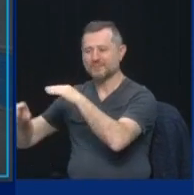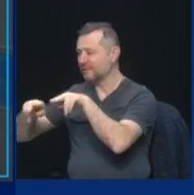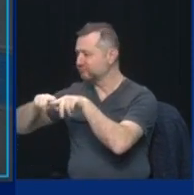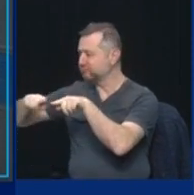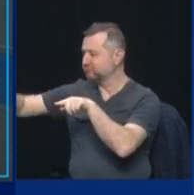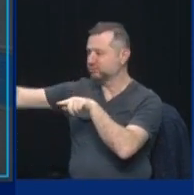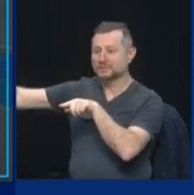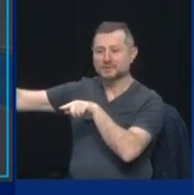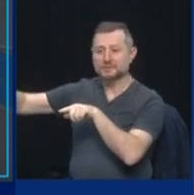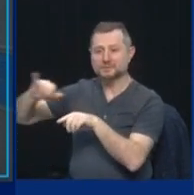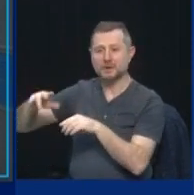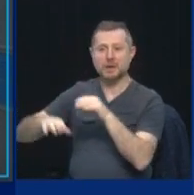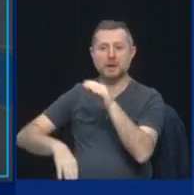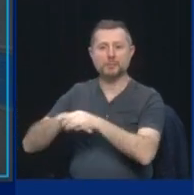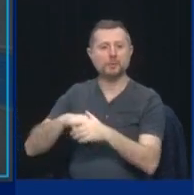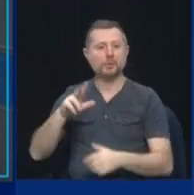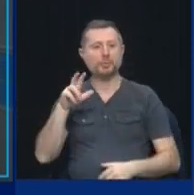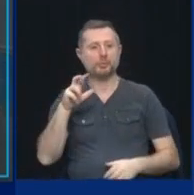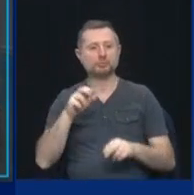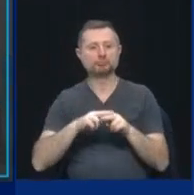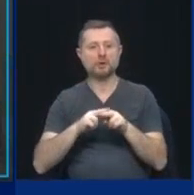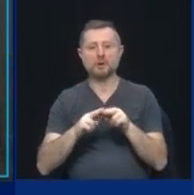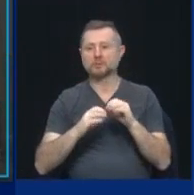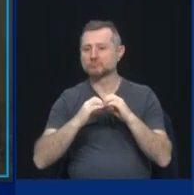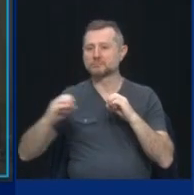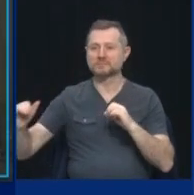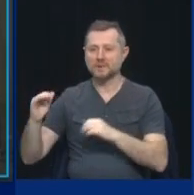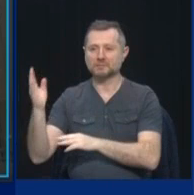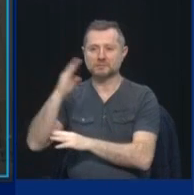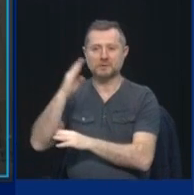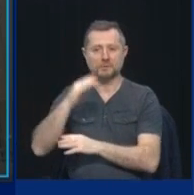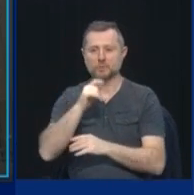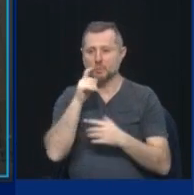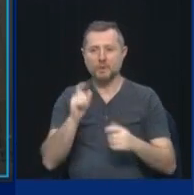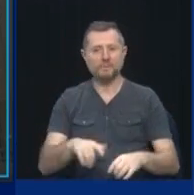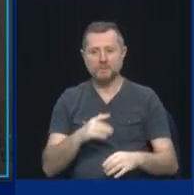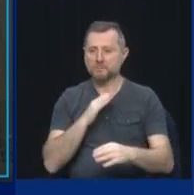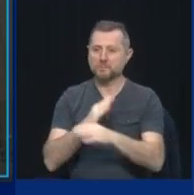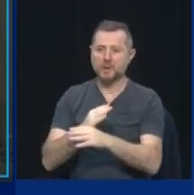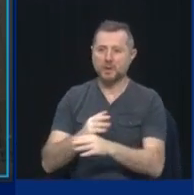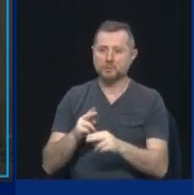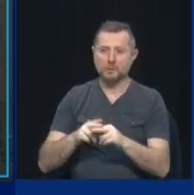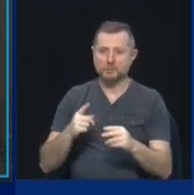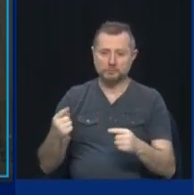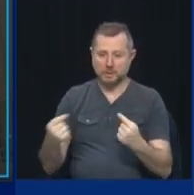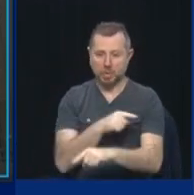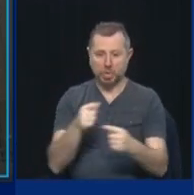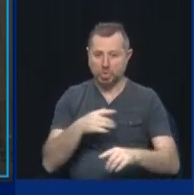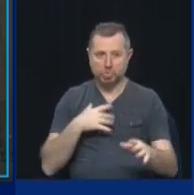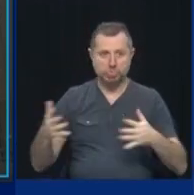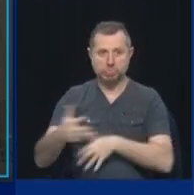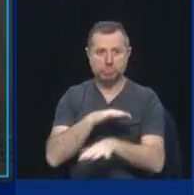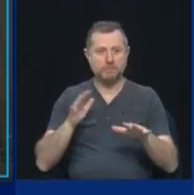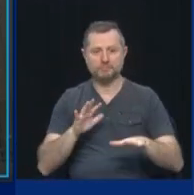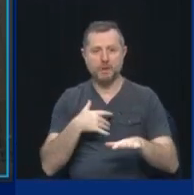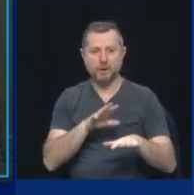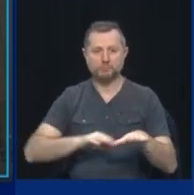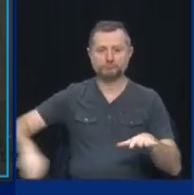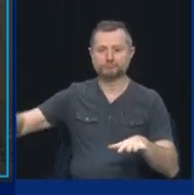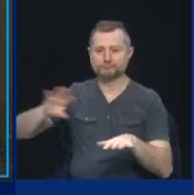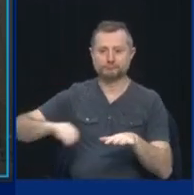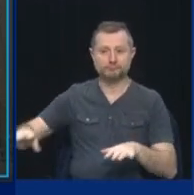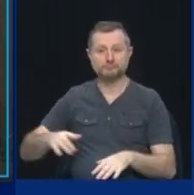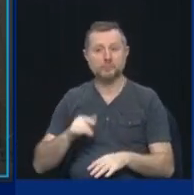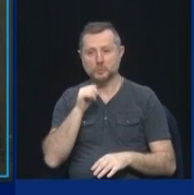have to block tracks with train storage, which is what has been happening. But it's not just here at Grand Central.